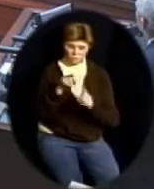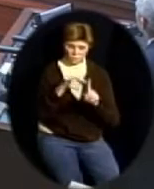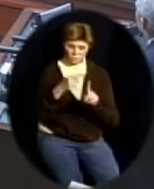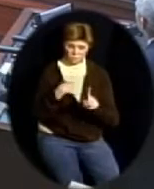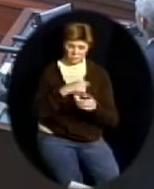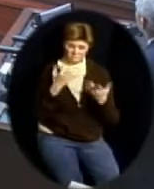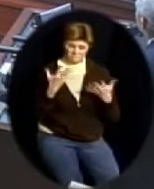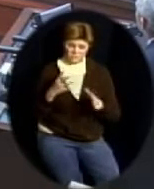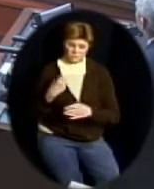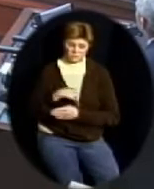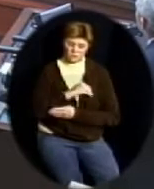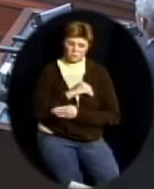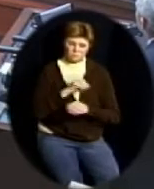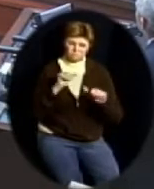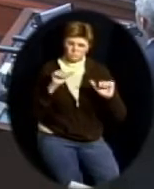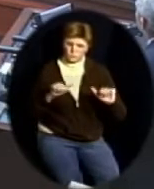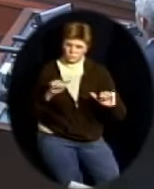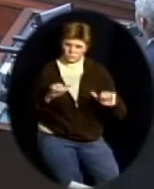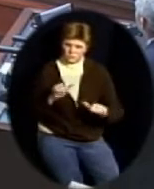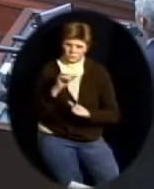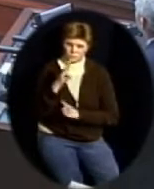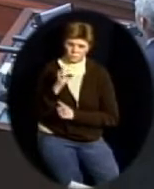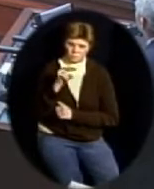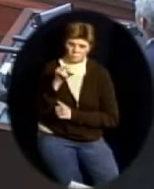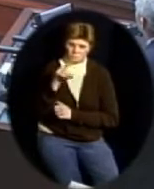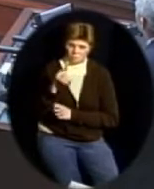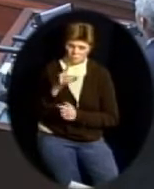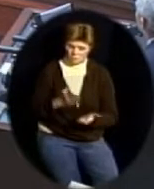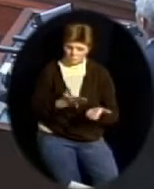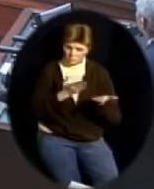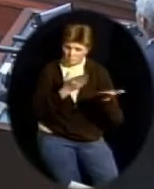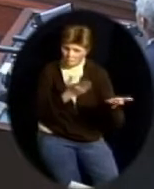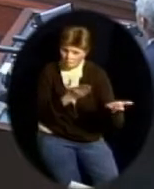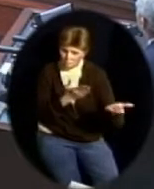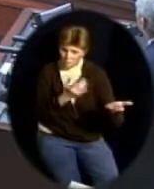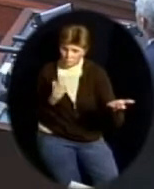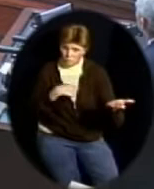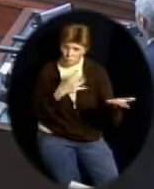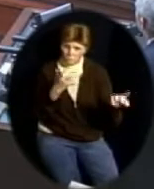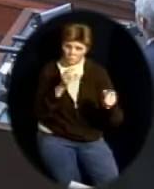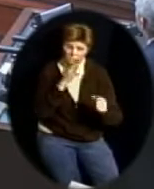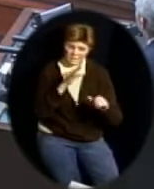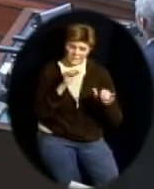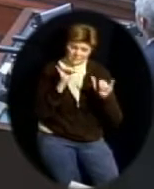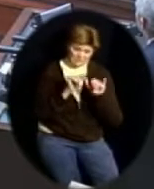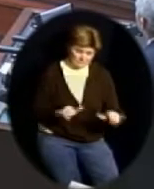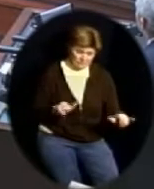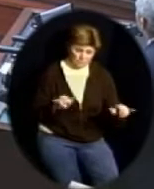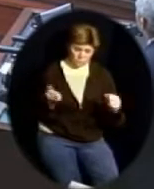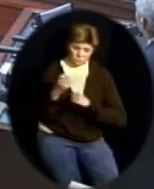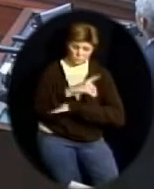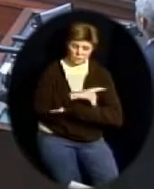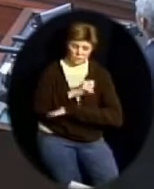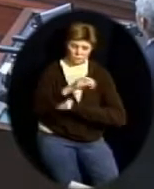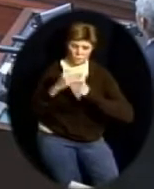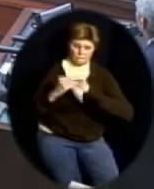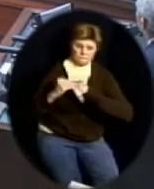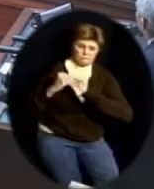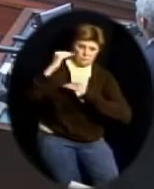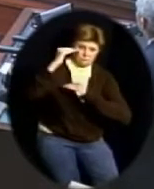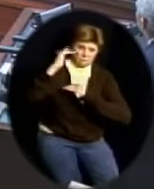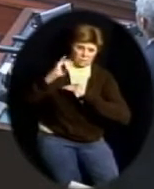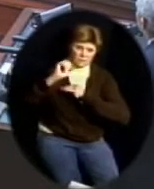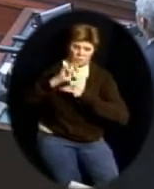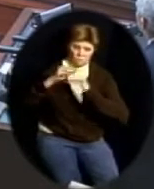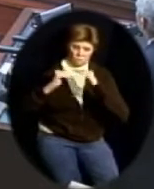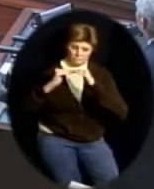offering. Do we want it to be the same as today? Do we want it to be above where it is today, or do you want it to be below today? And I